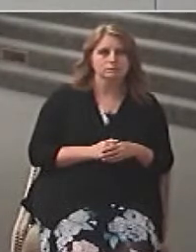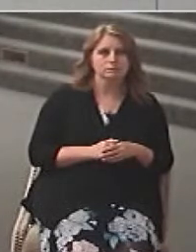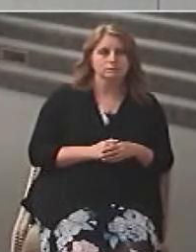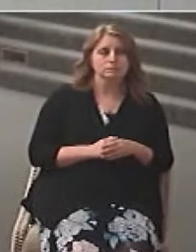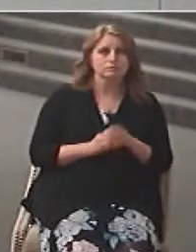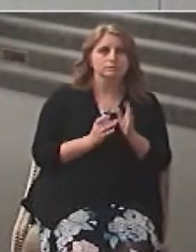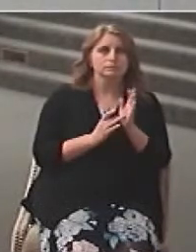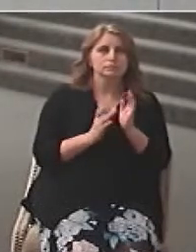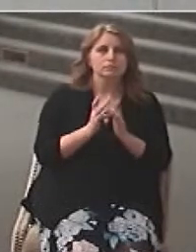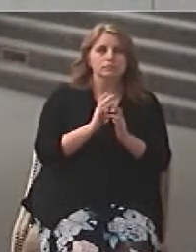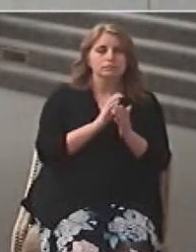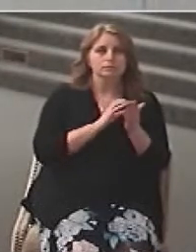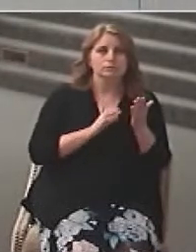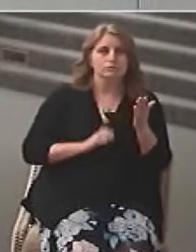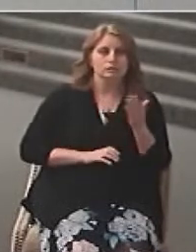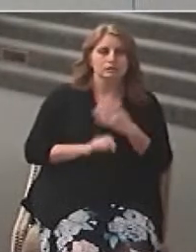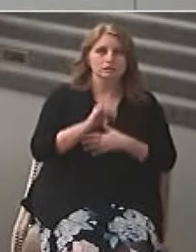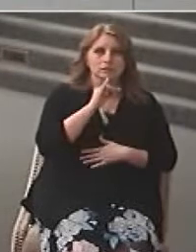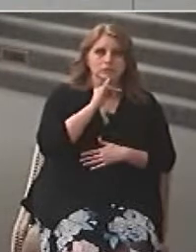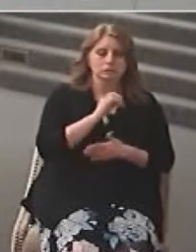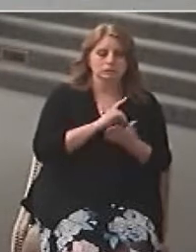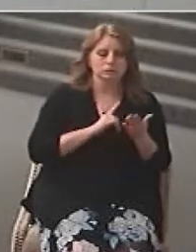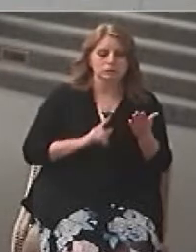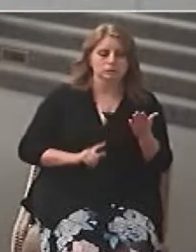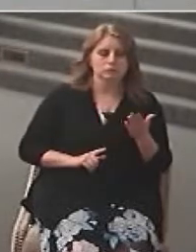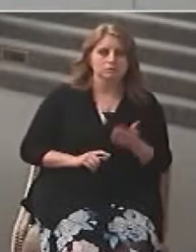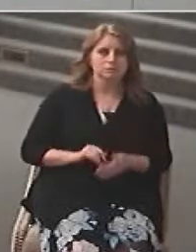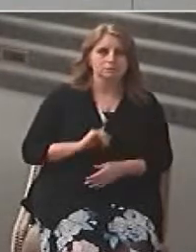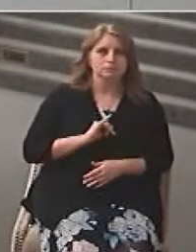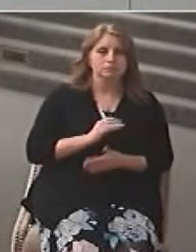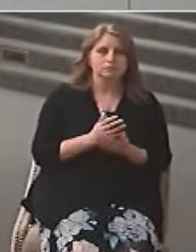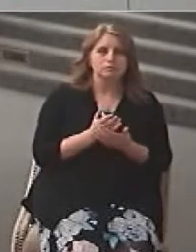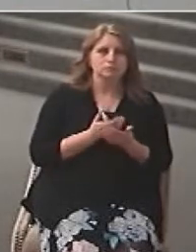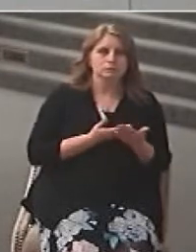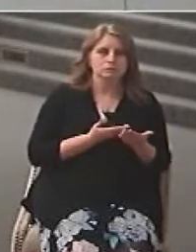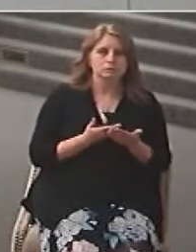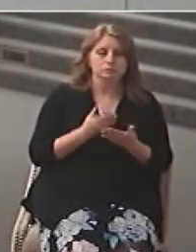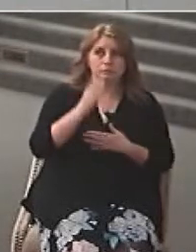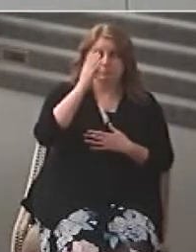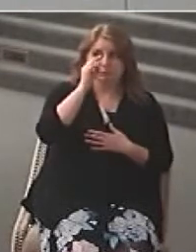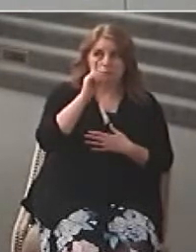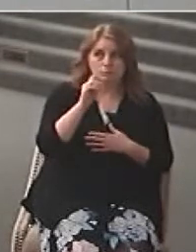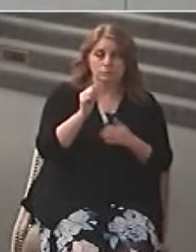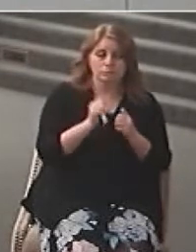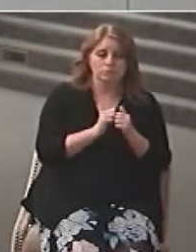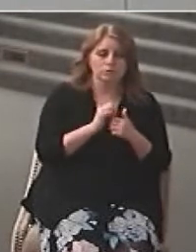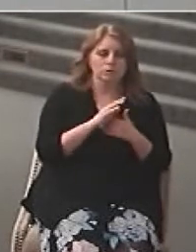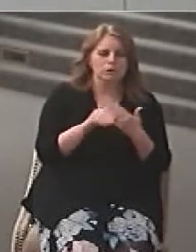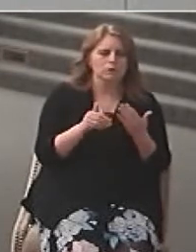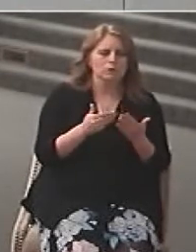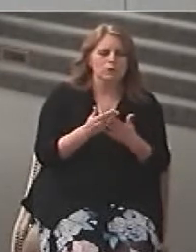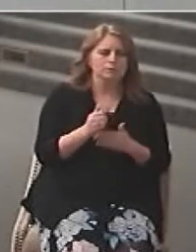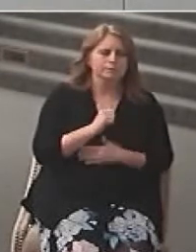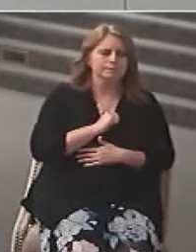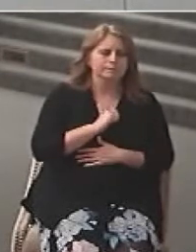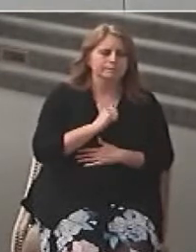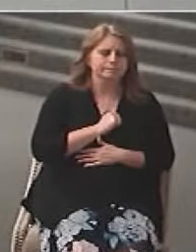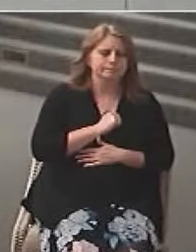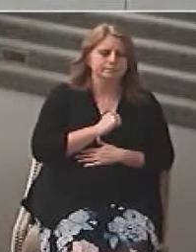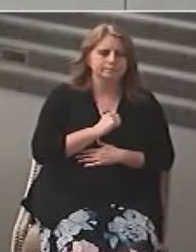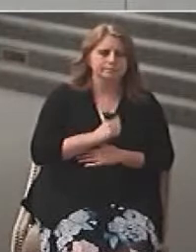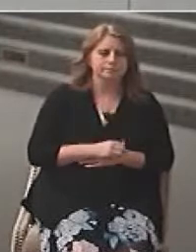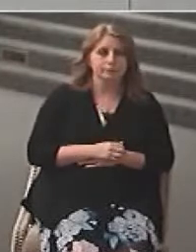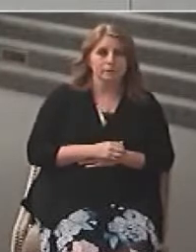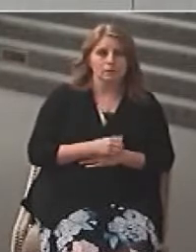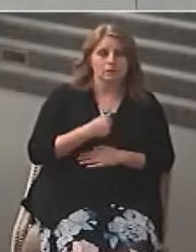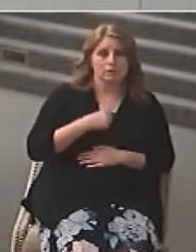Jesus Christ is Lord, and I want to serve Him with my every bit of my being. I know that I'm